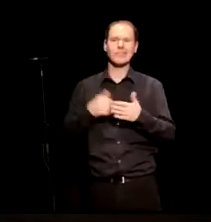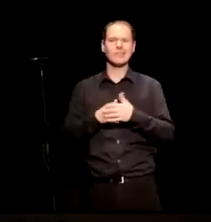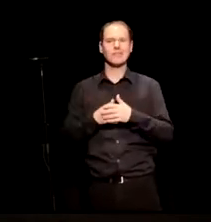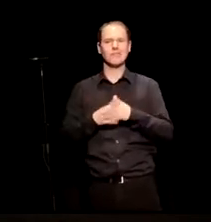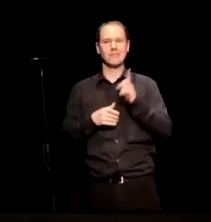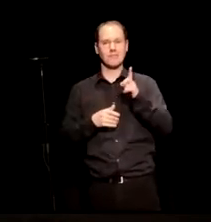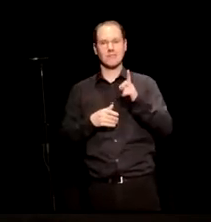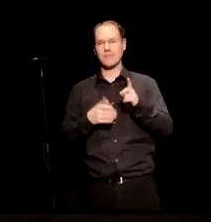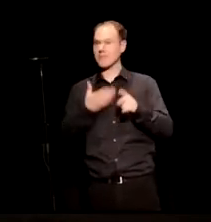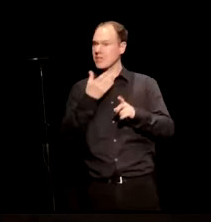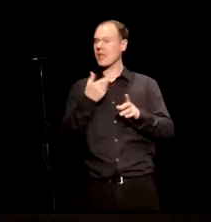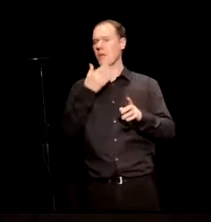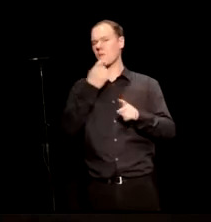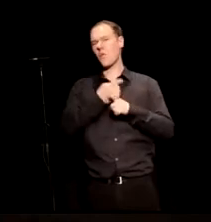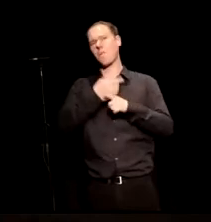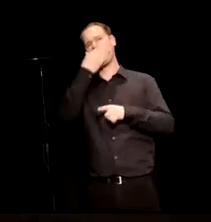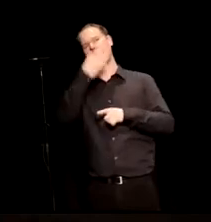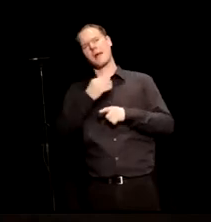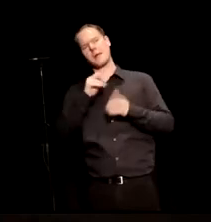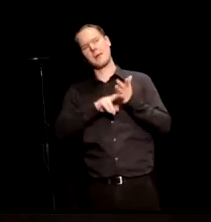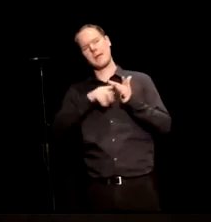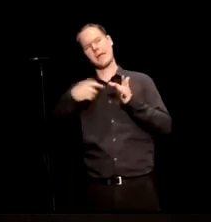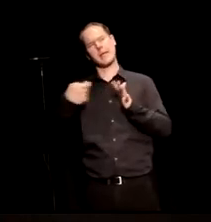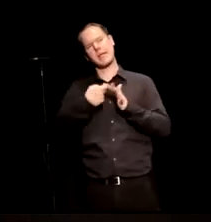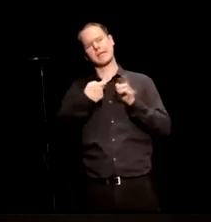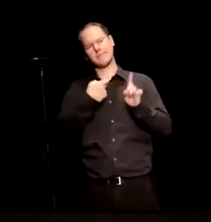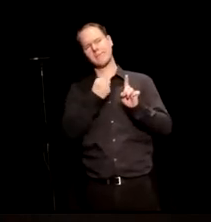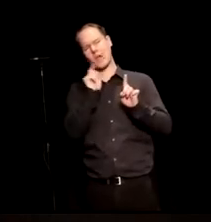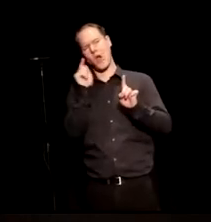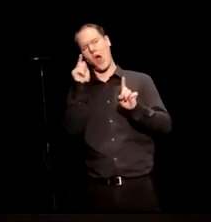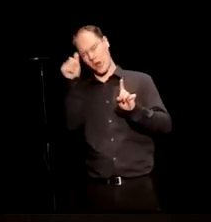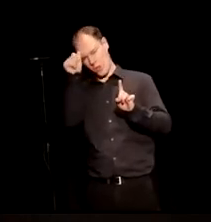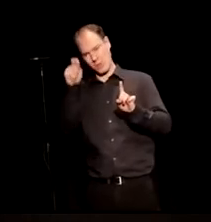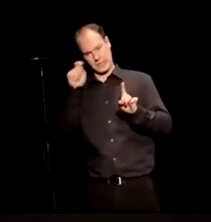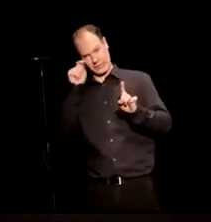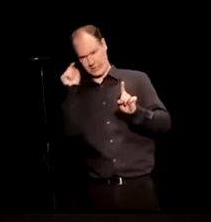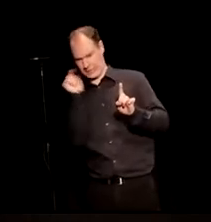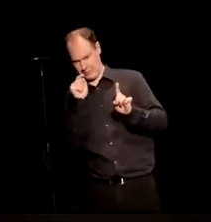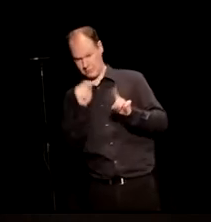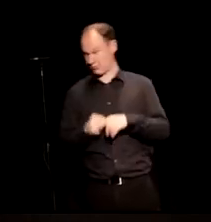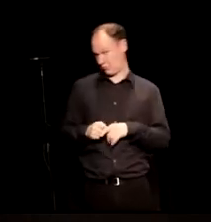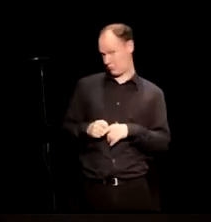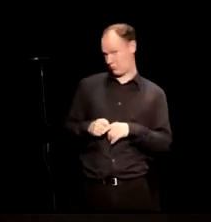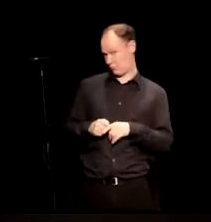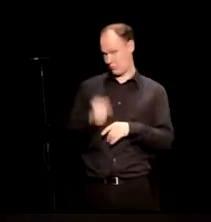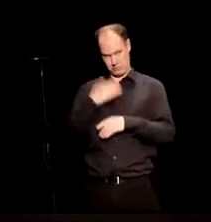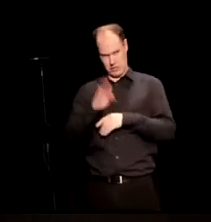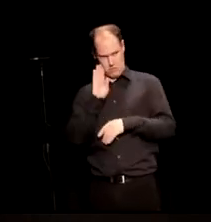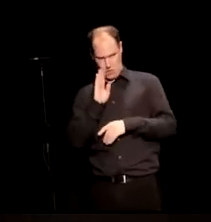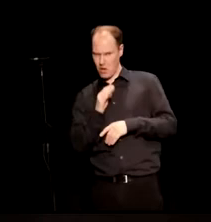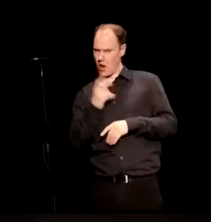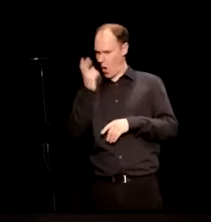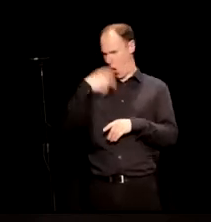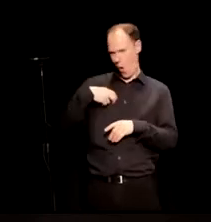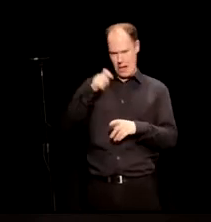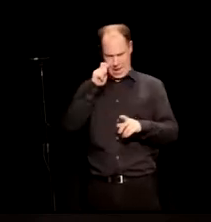ain't heard of this man on Nick Carter or Old Hoof. Never heard of Nick Carter, an old sloop.